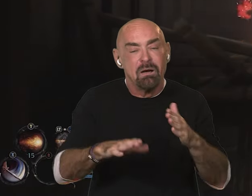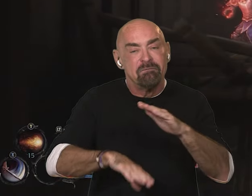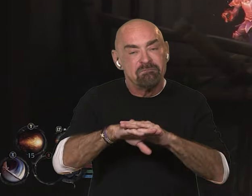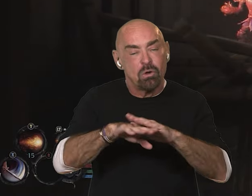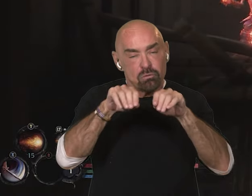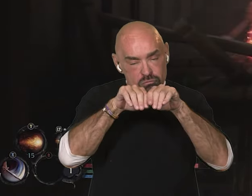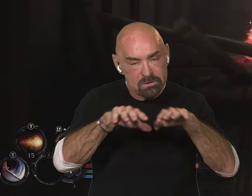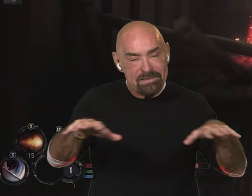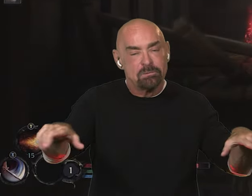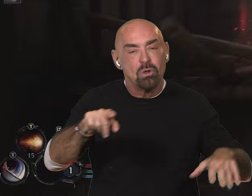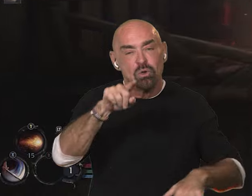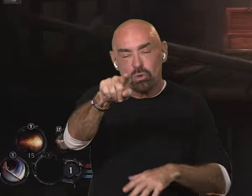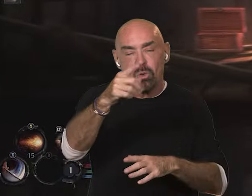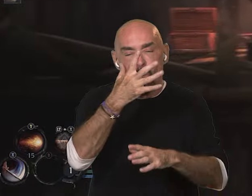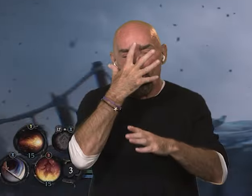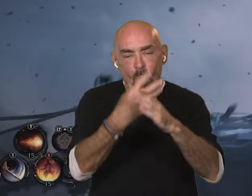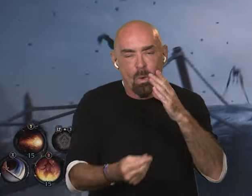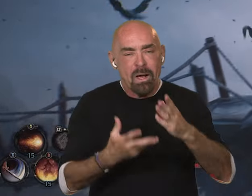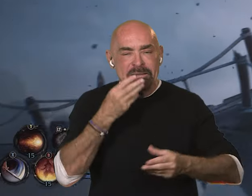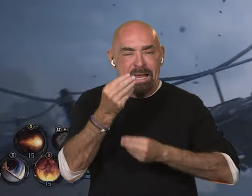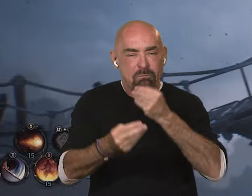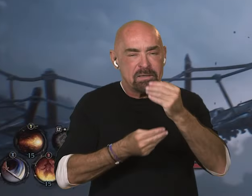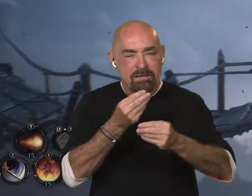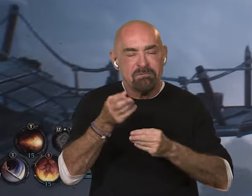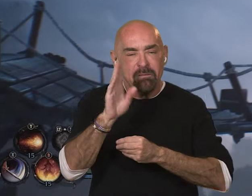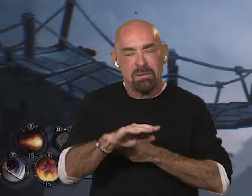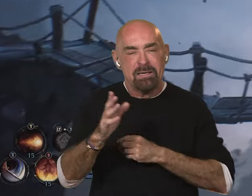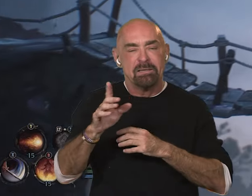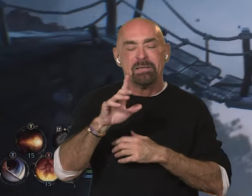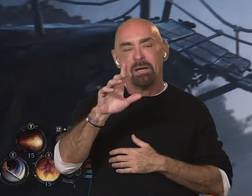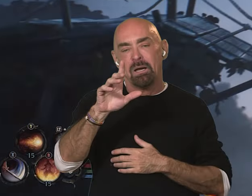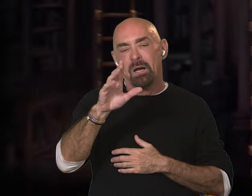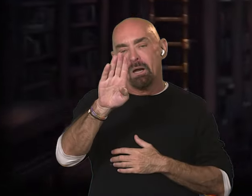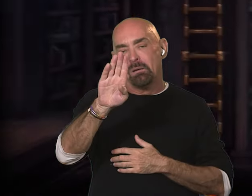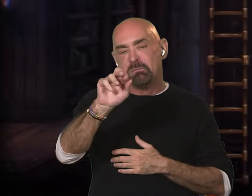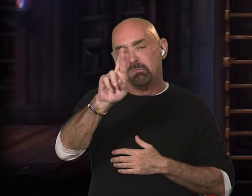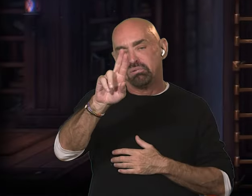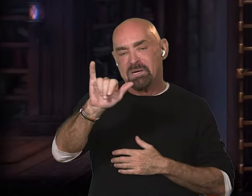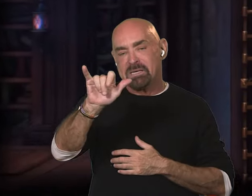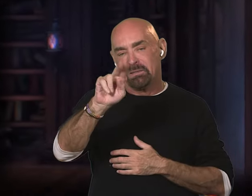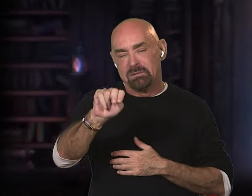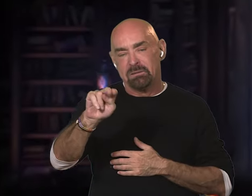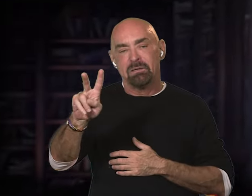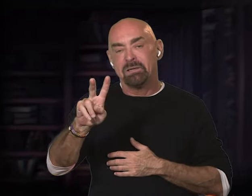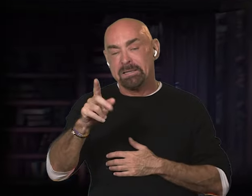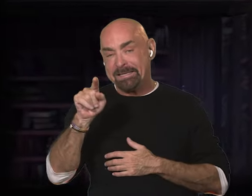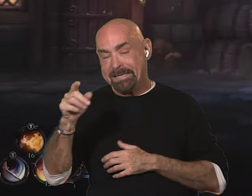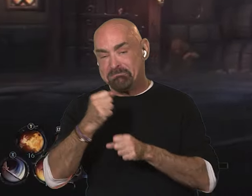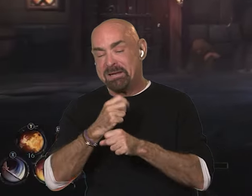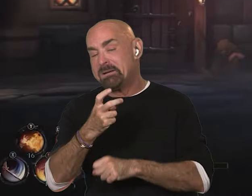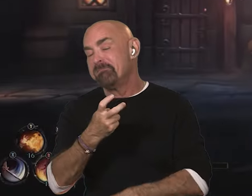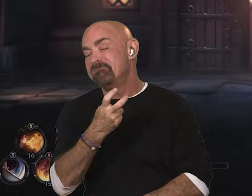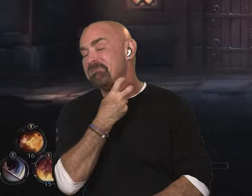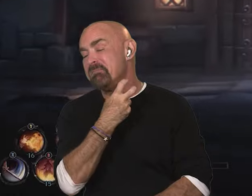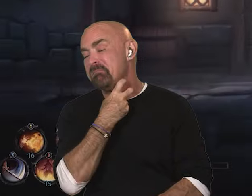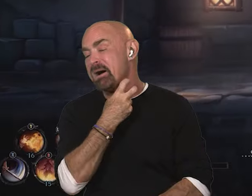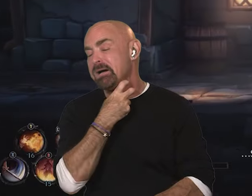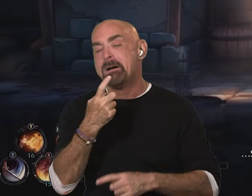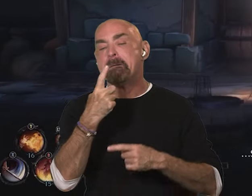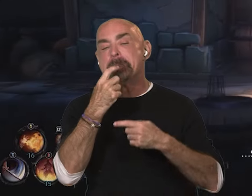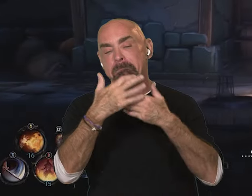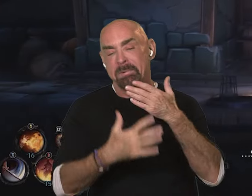In the full release, expect to find yourself immersed in a narrative crafted by industry legend Brian Mitsoda, known for his work on Vampire the Masquerade